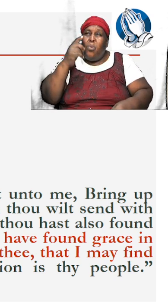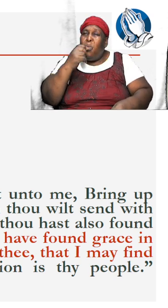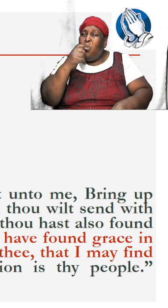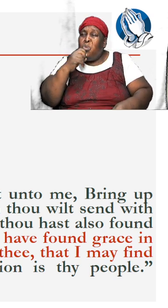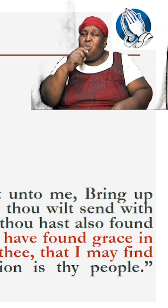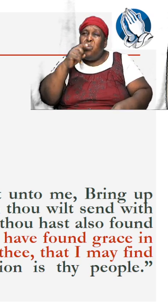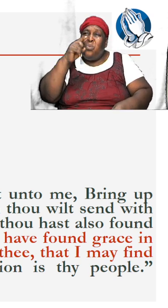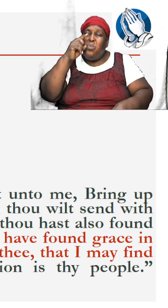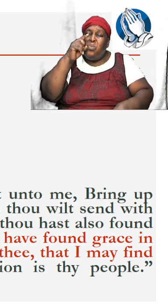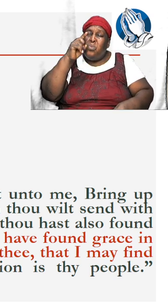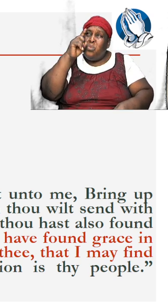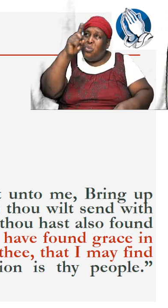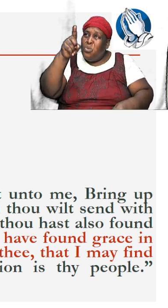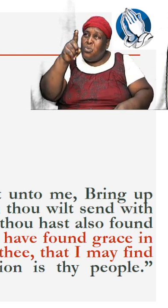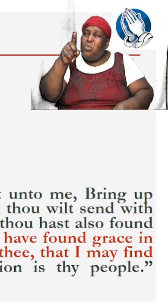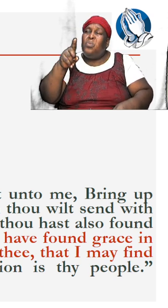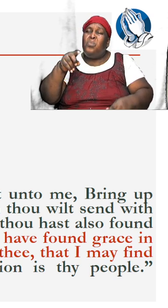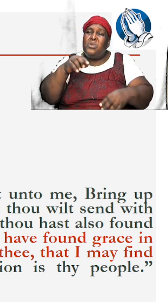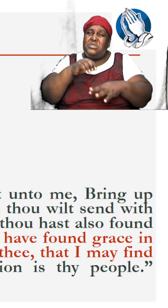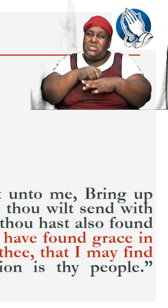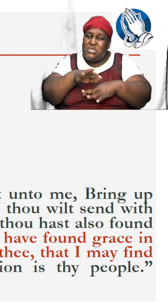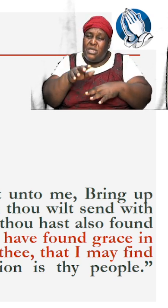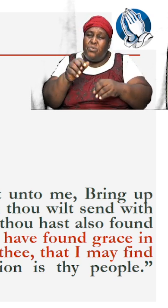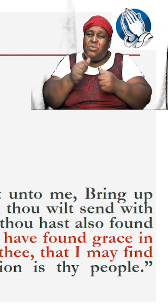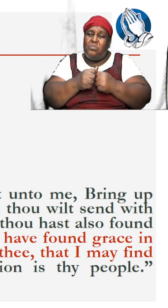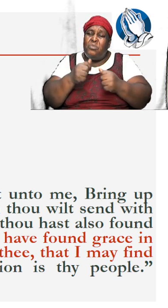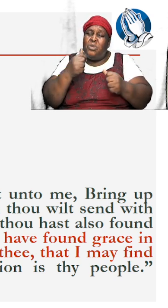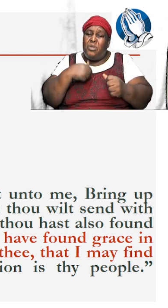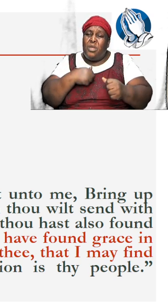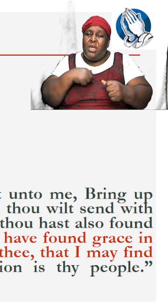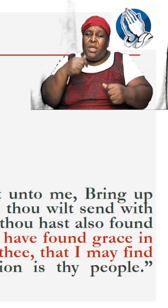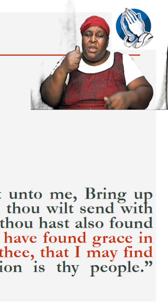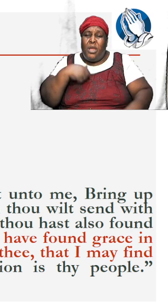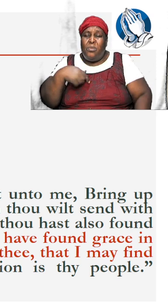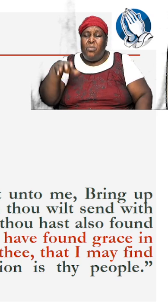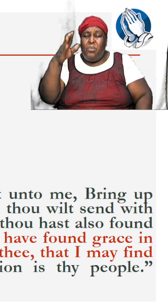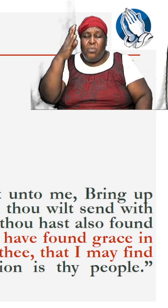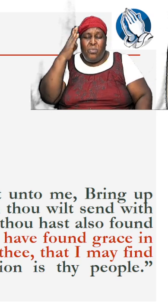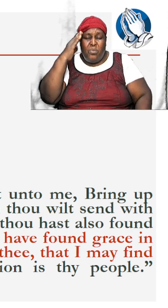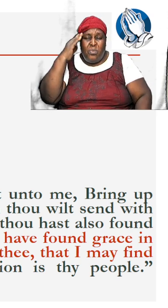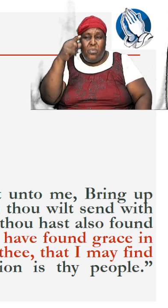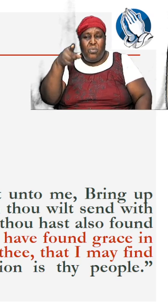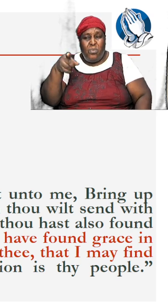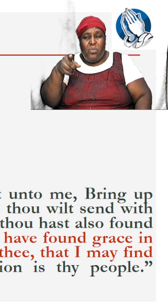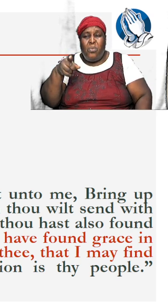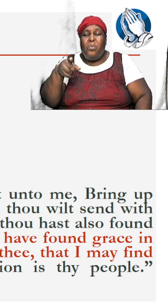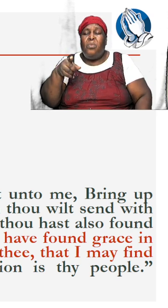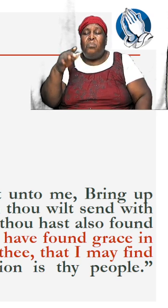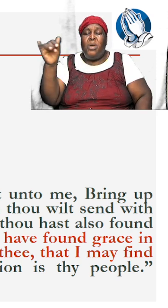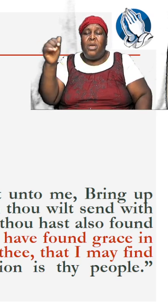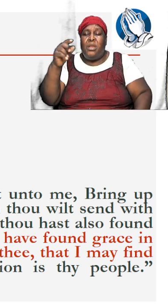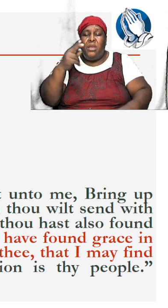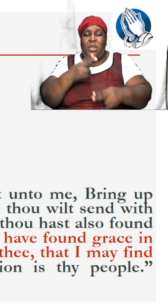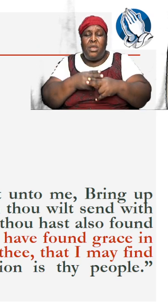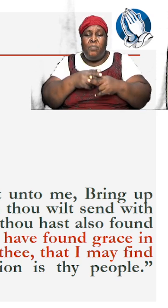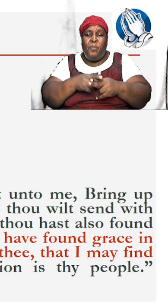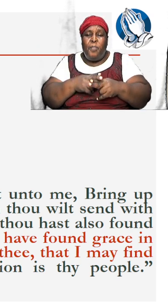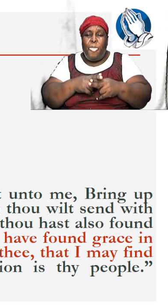me. Yet thou hast said, I know thee by name." So here is Moses having a conversation with